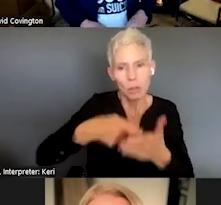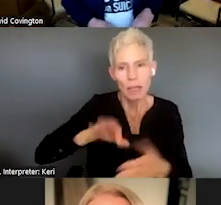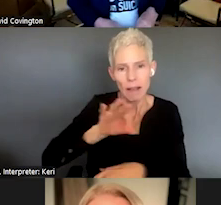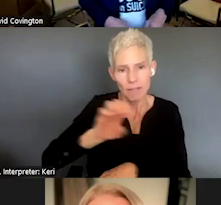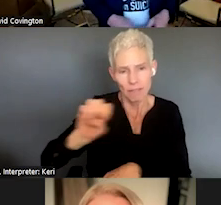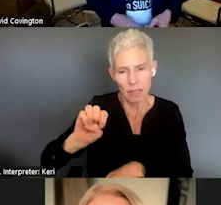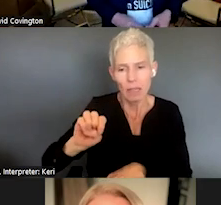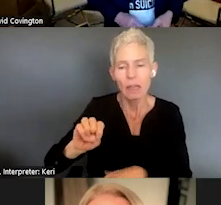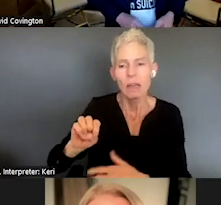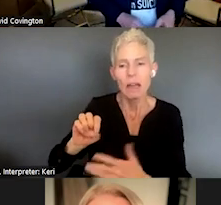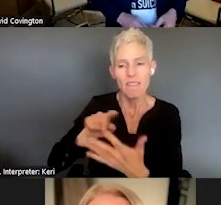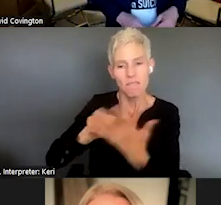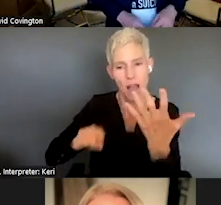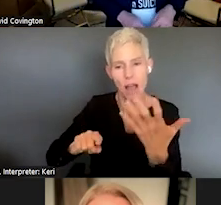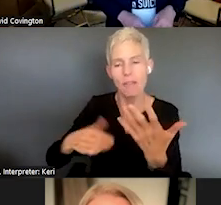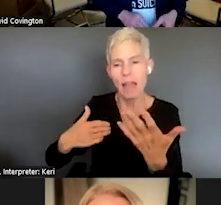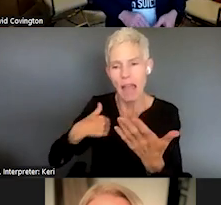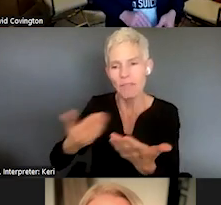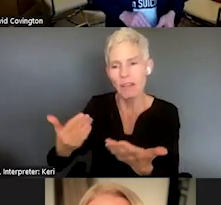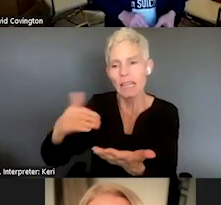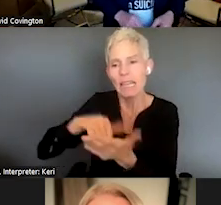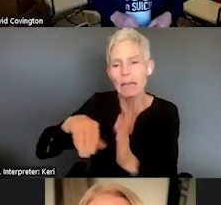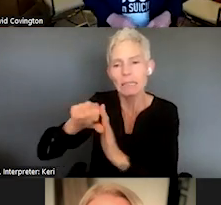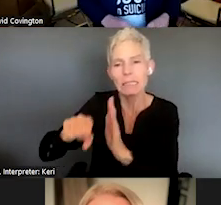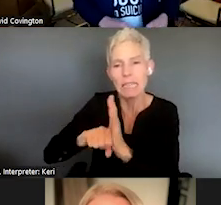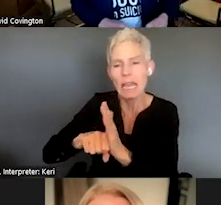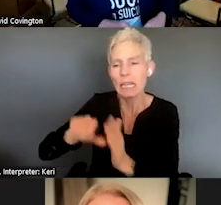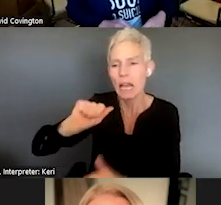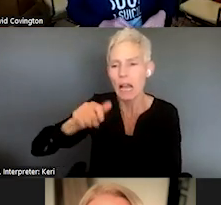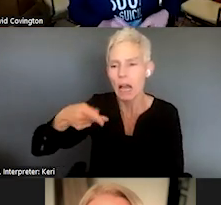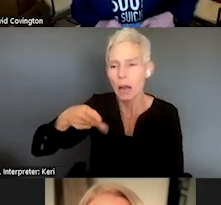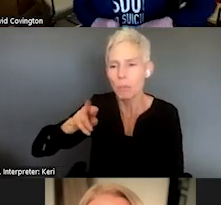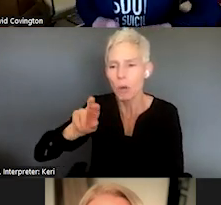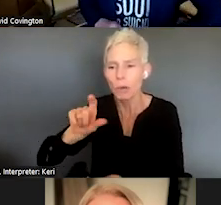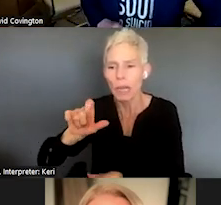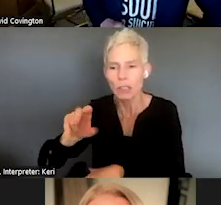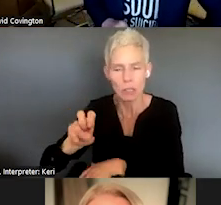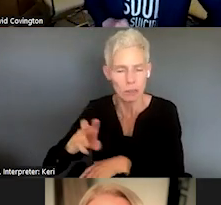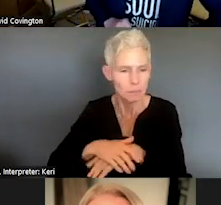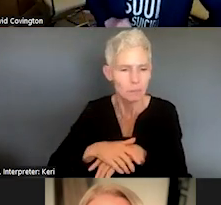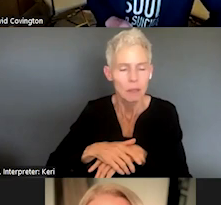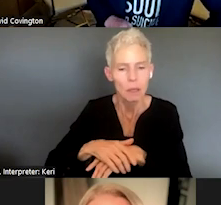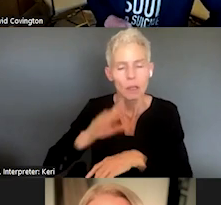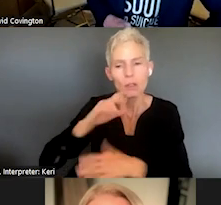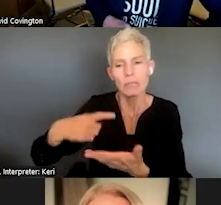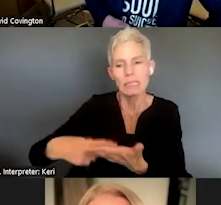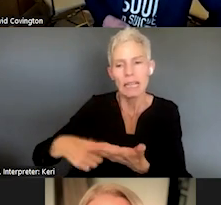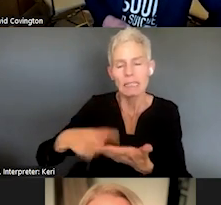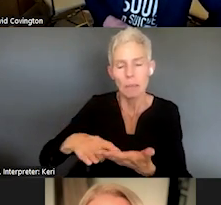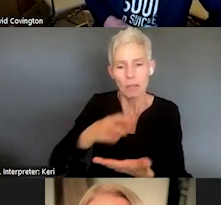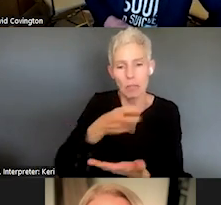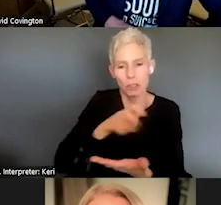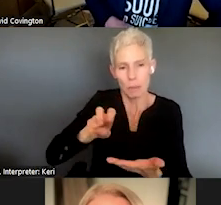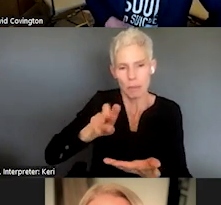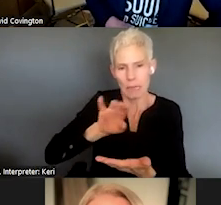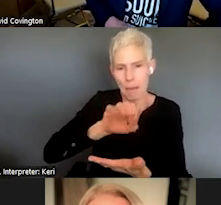5 that have a reoccurring state appropriation as well. Yes, and you talked about that shift in the map. We're going to get